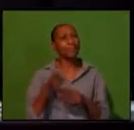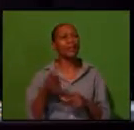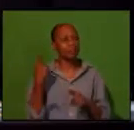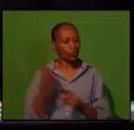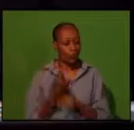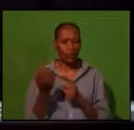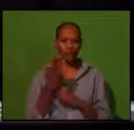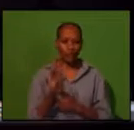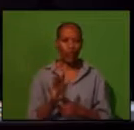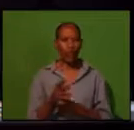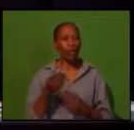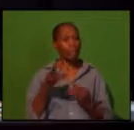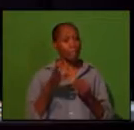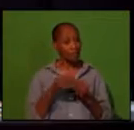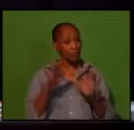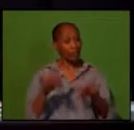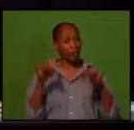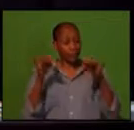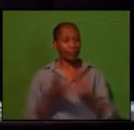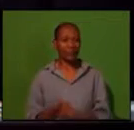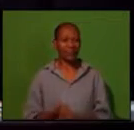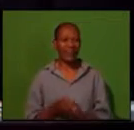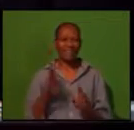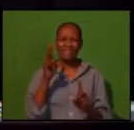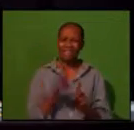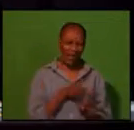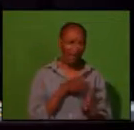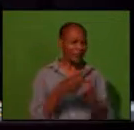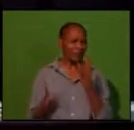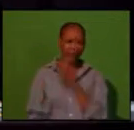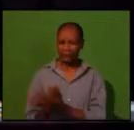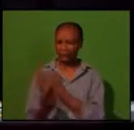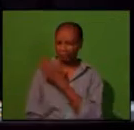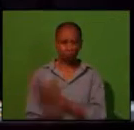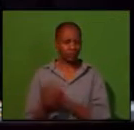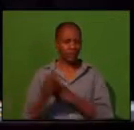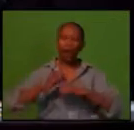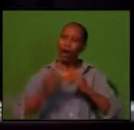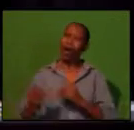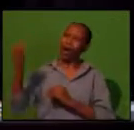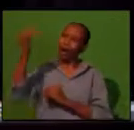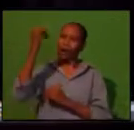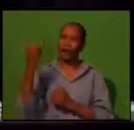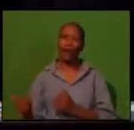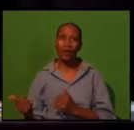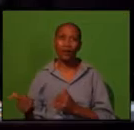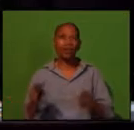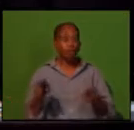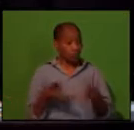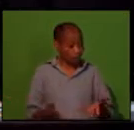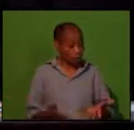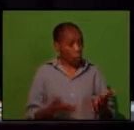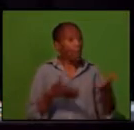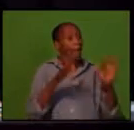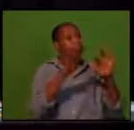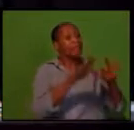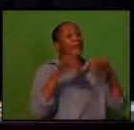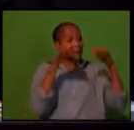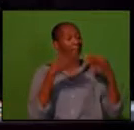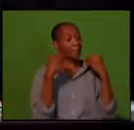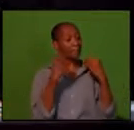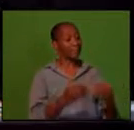in Parliament. The levels of violence and disorder in our society are already very high. The manner in which the House conducts its